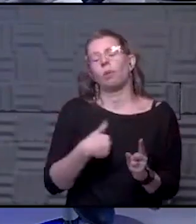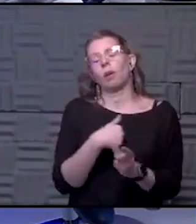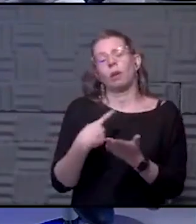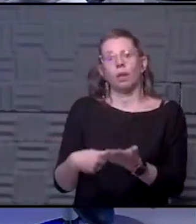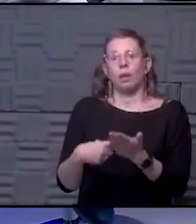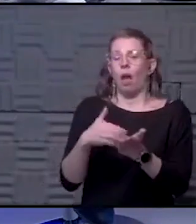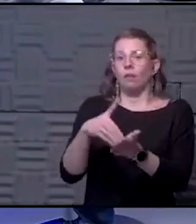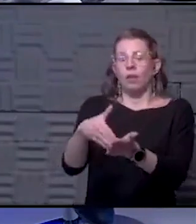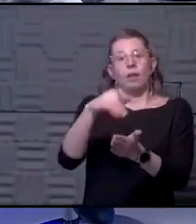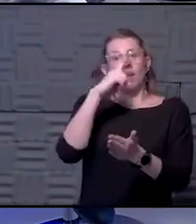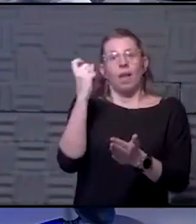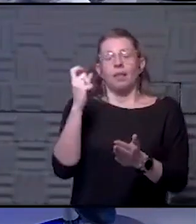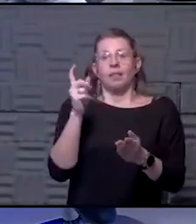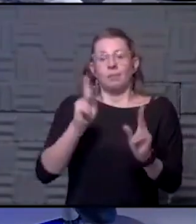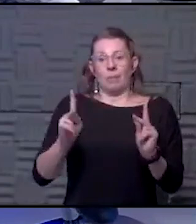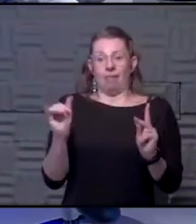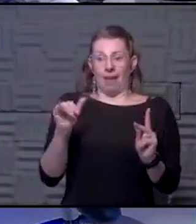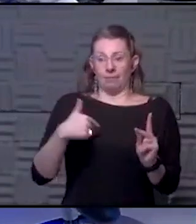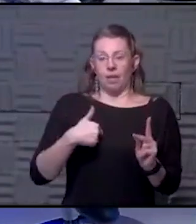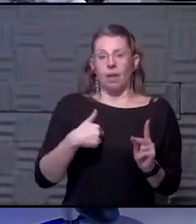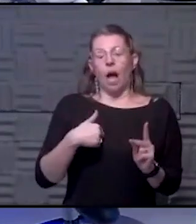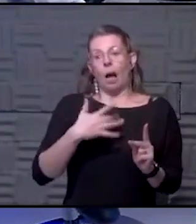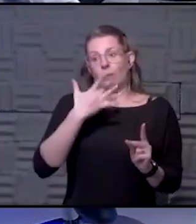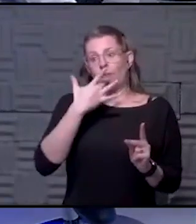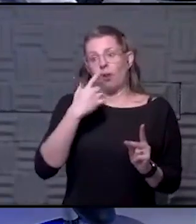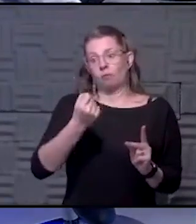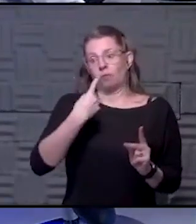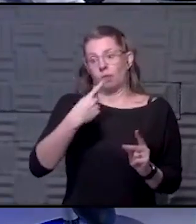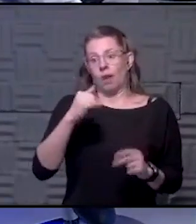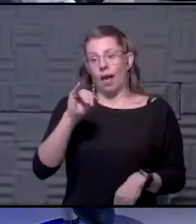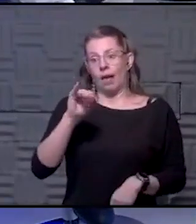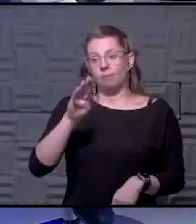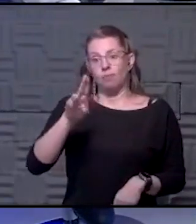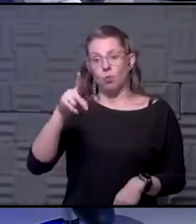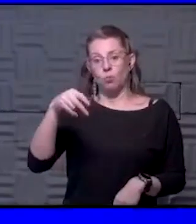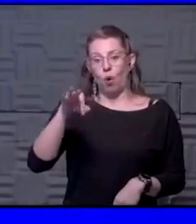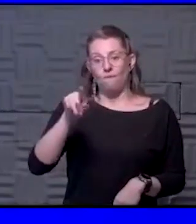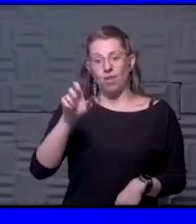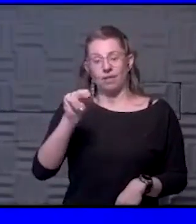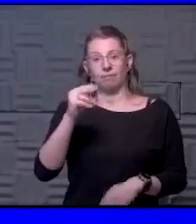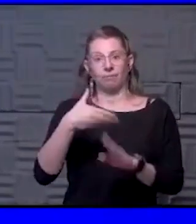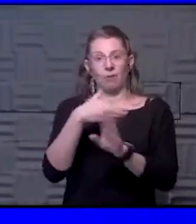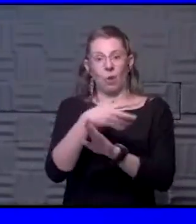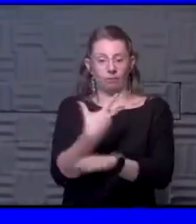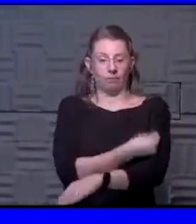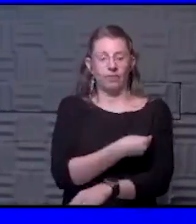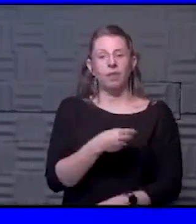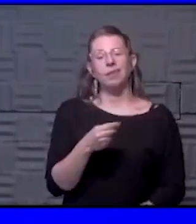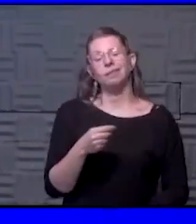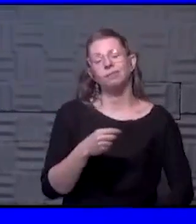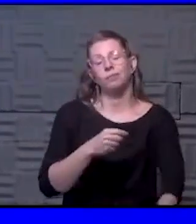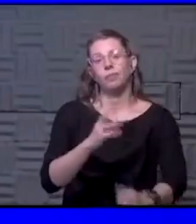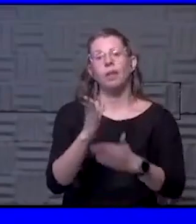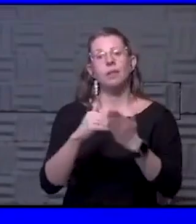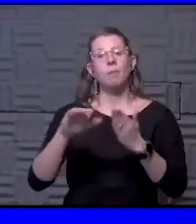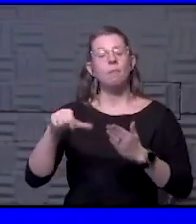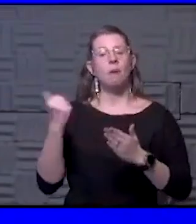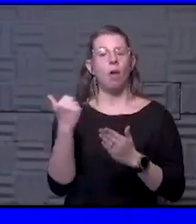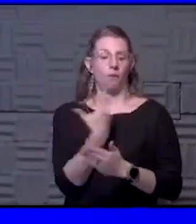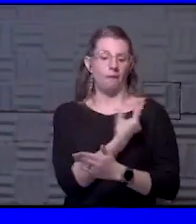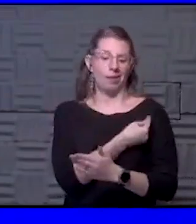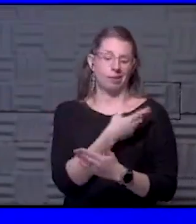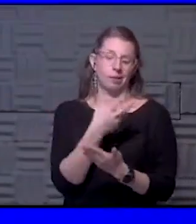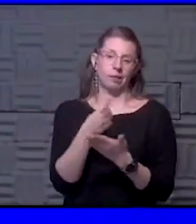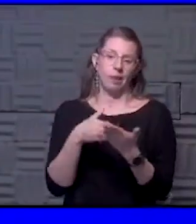pretty regular basis, especially Yeah. people like me who like to have ibuprofen before they get a shot, Nate. Yeah, there is, you know, with some other vaccines, there's